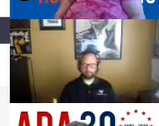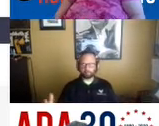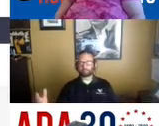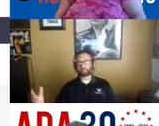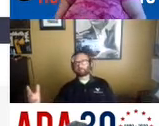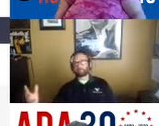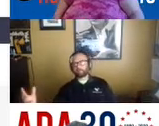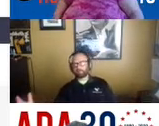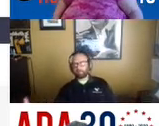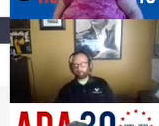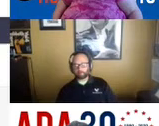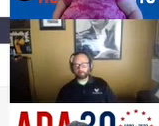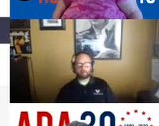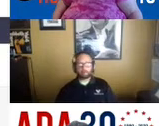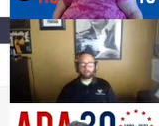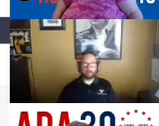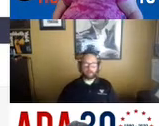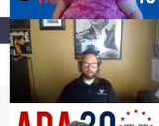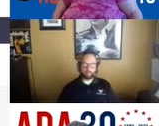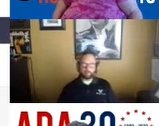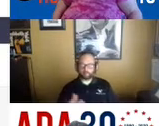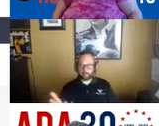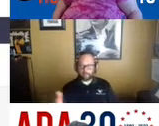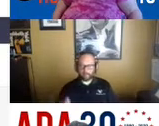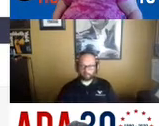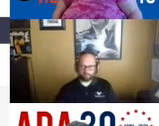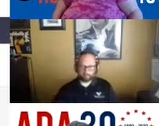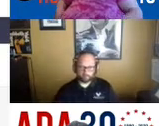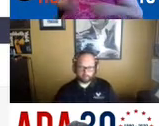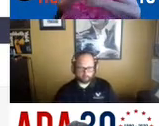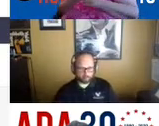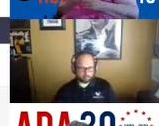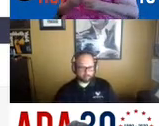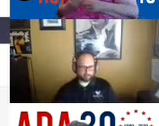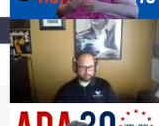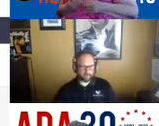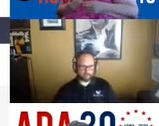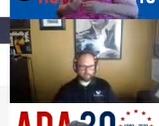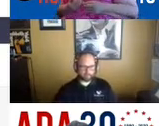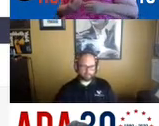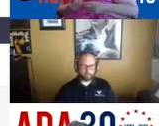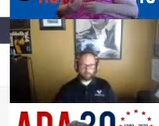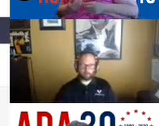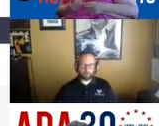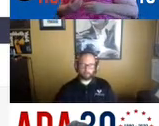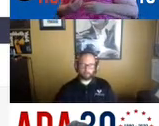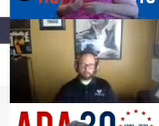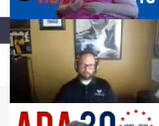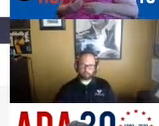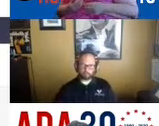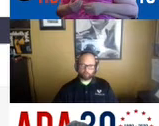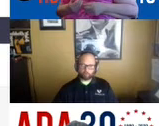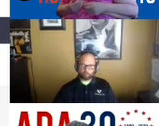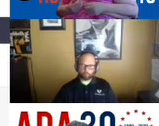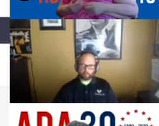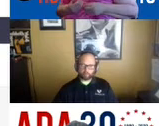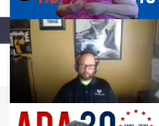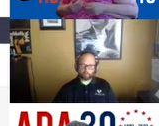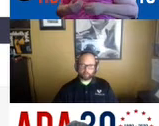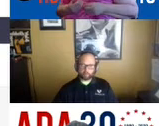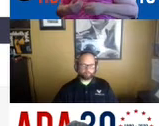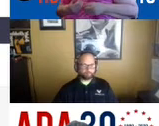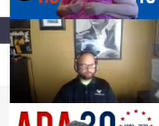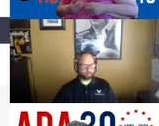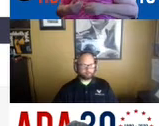computer versus a phone. So they have different guides here using Zoom Rooms,